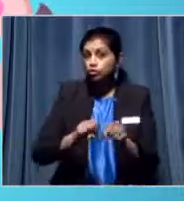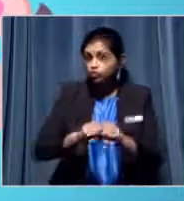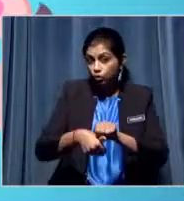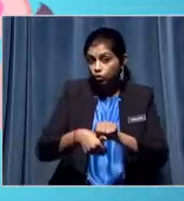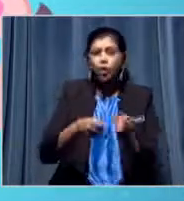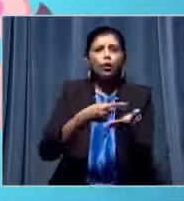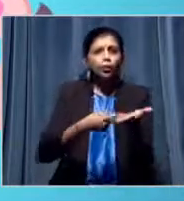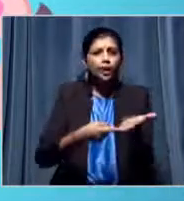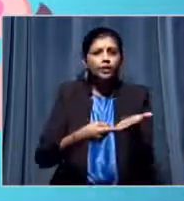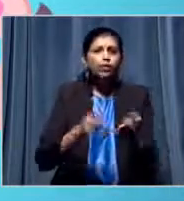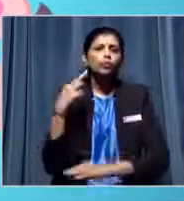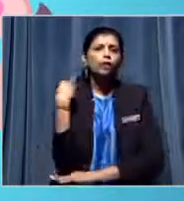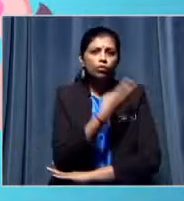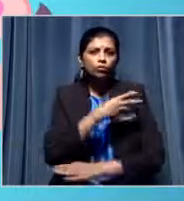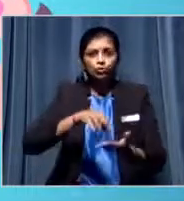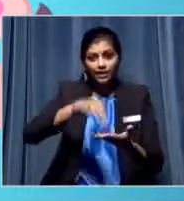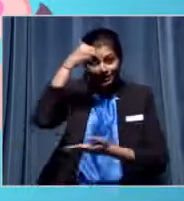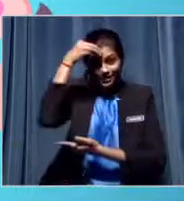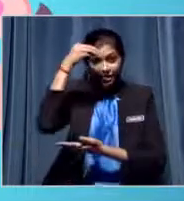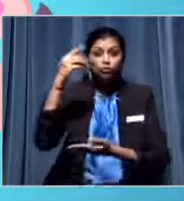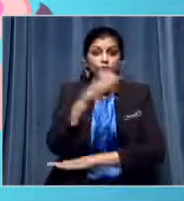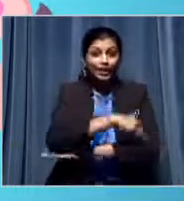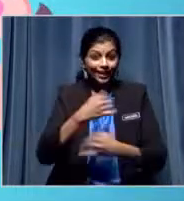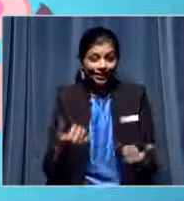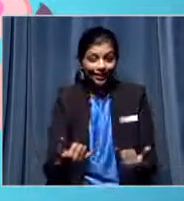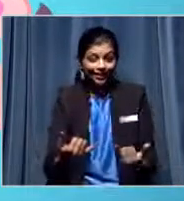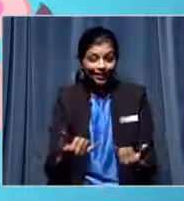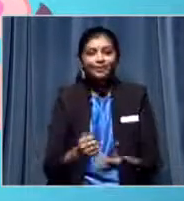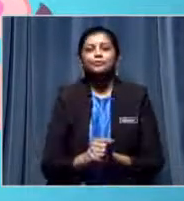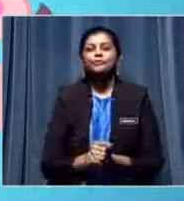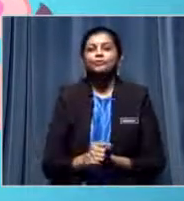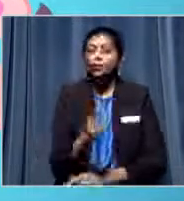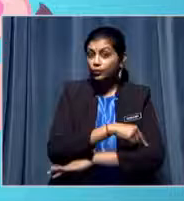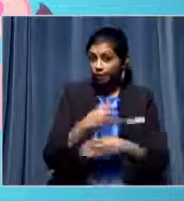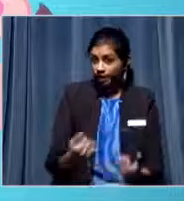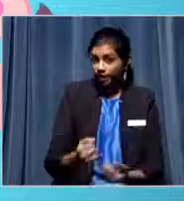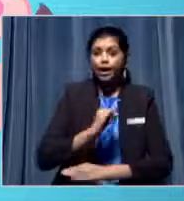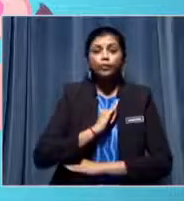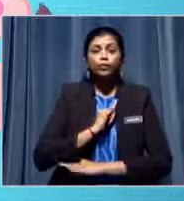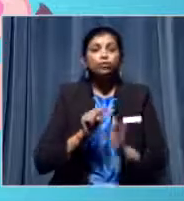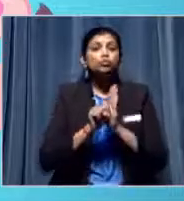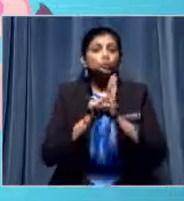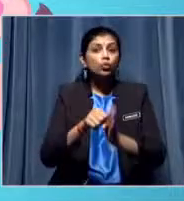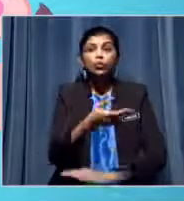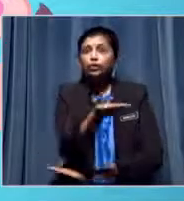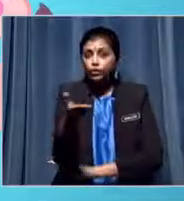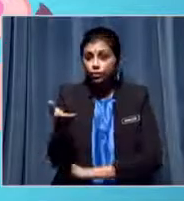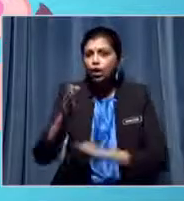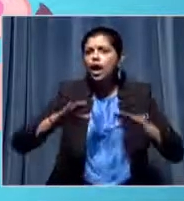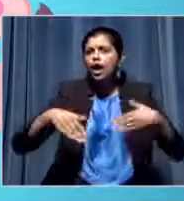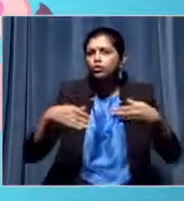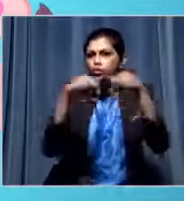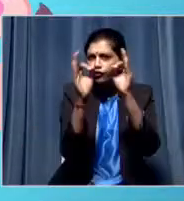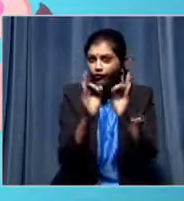So, what are we learning today? Well, in this episode, I'm going to show you how to form